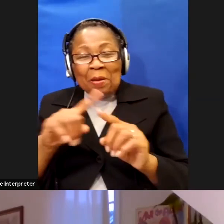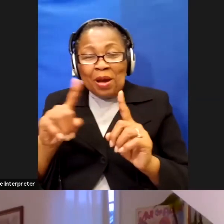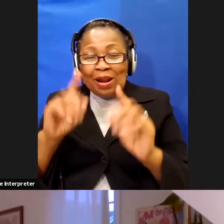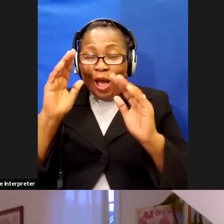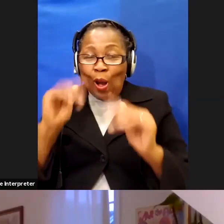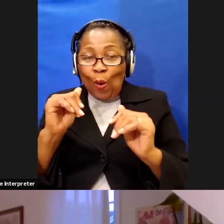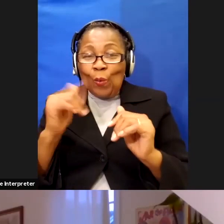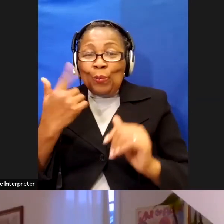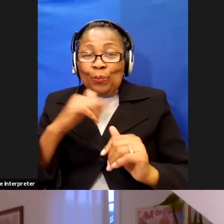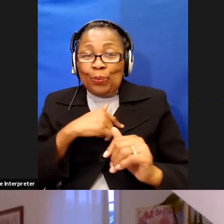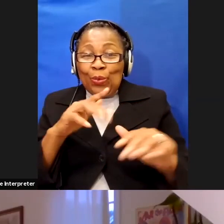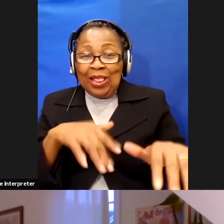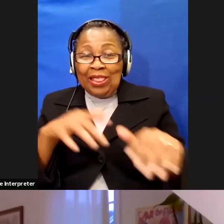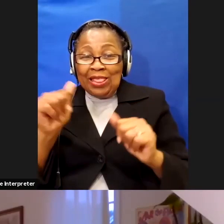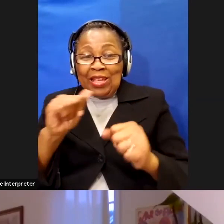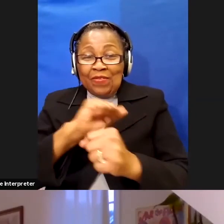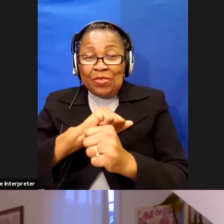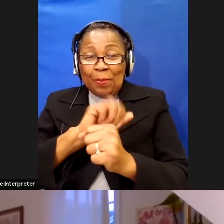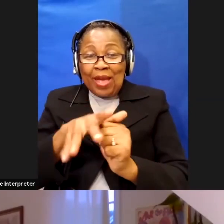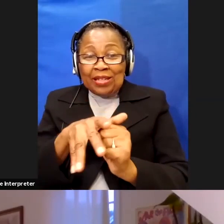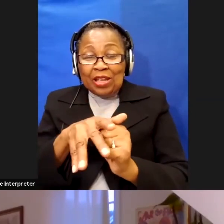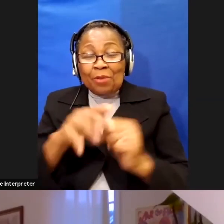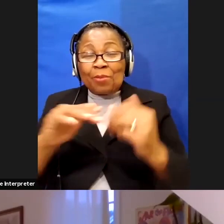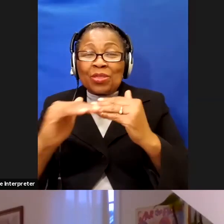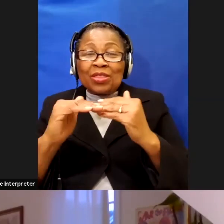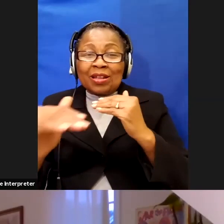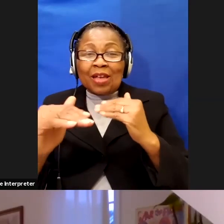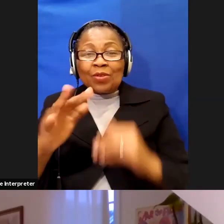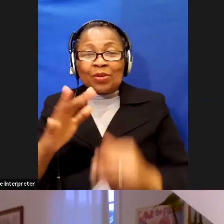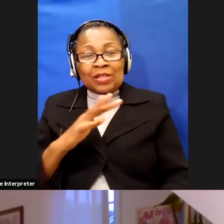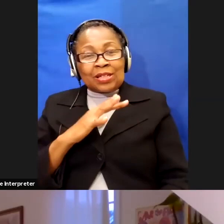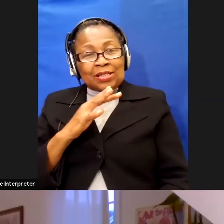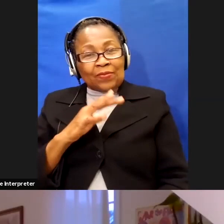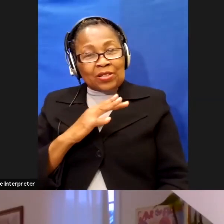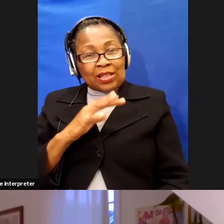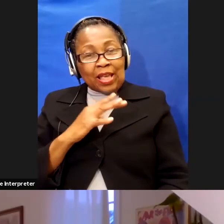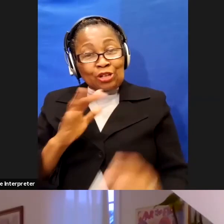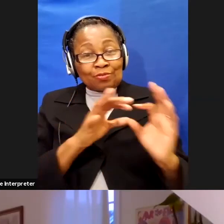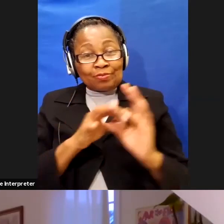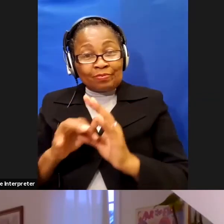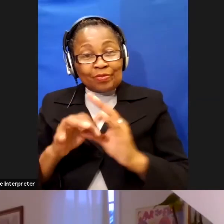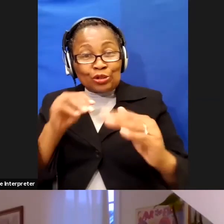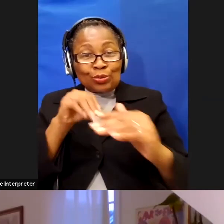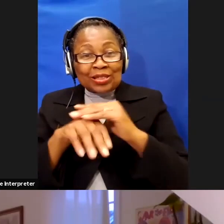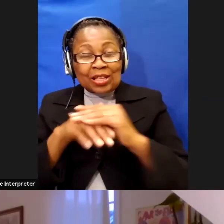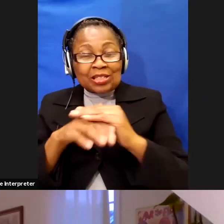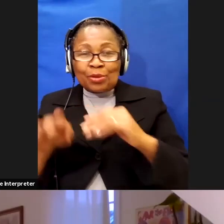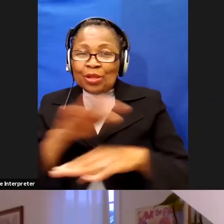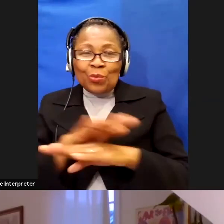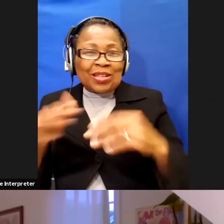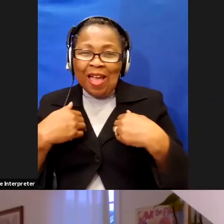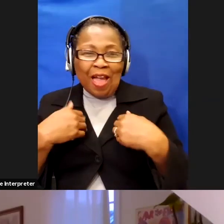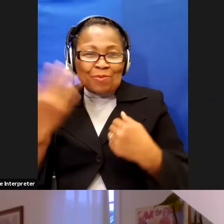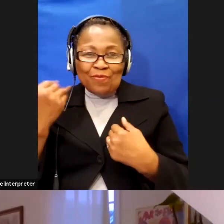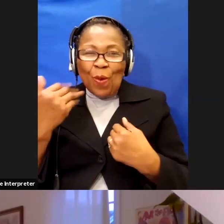out of the pandemic with a level of sophistication around accessibility that we didn't have before. And I do think that's going to